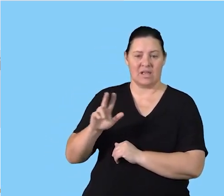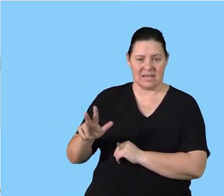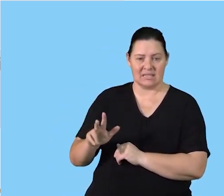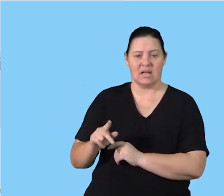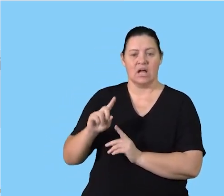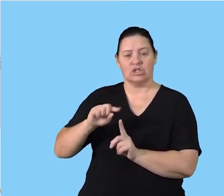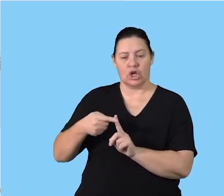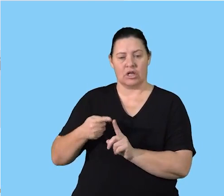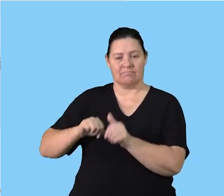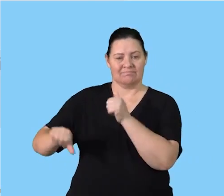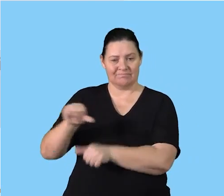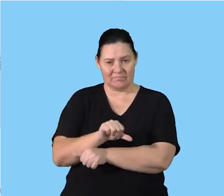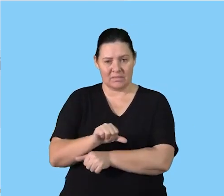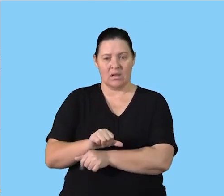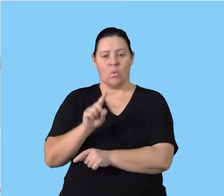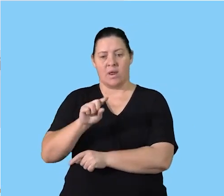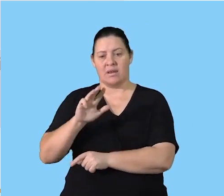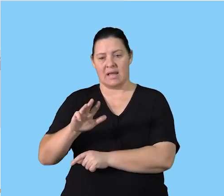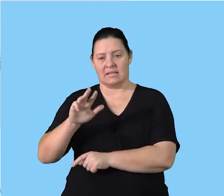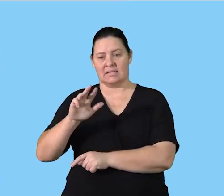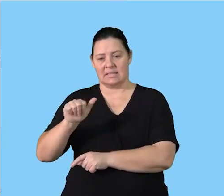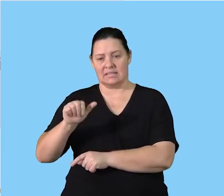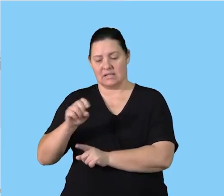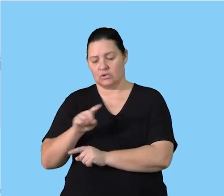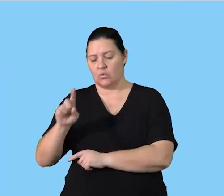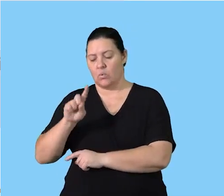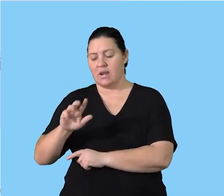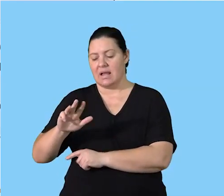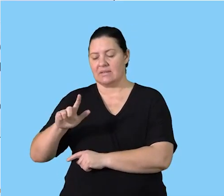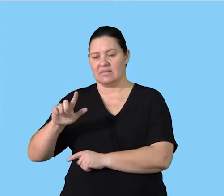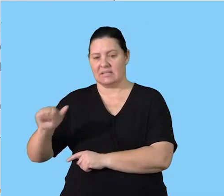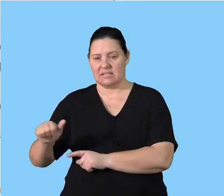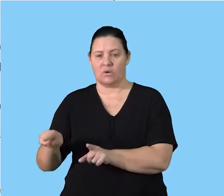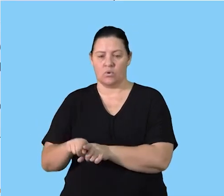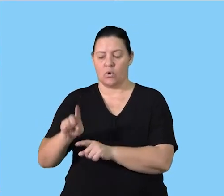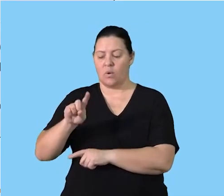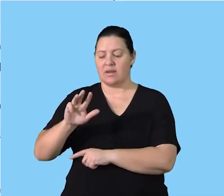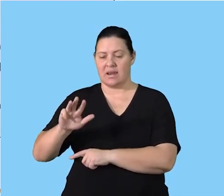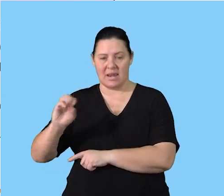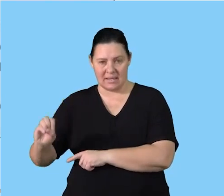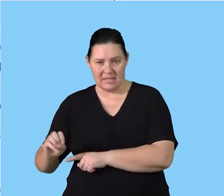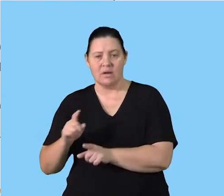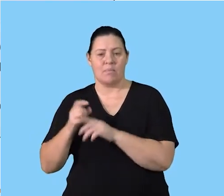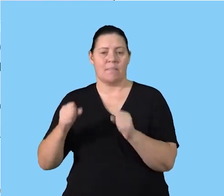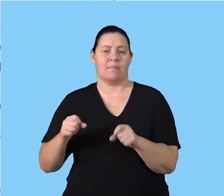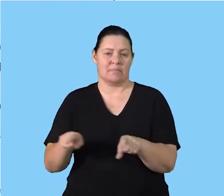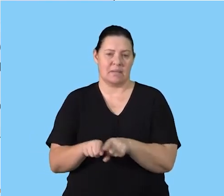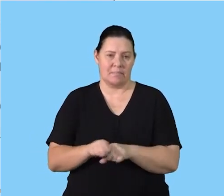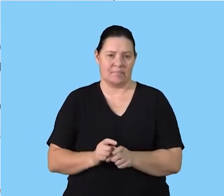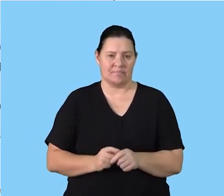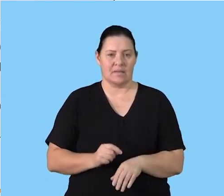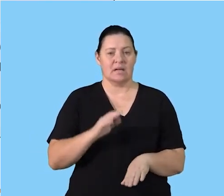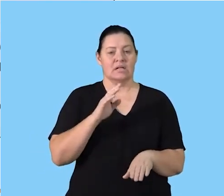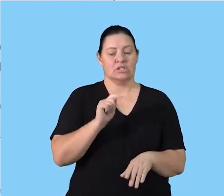South African history 1960 to 1976 and 1990, it's still the same. In terms of term